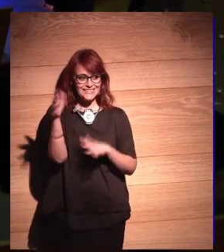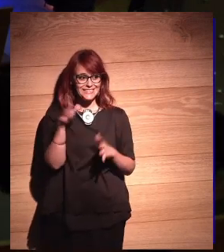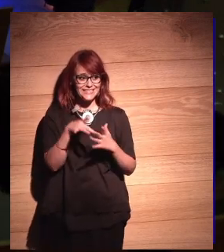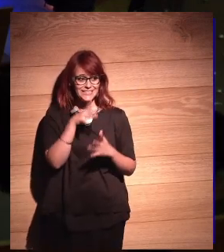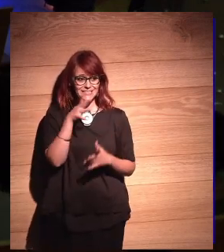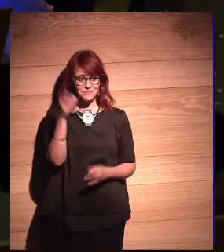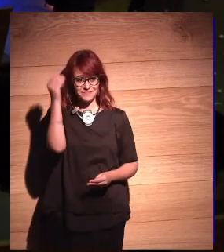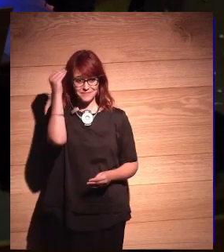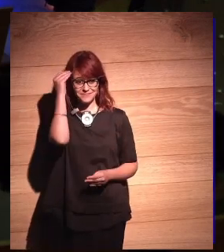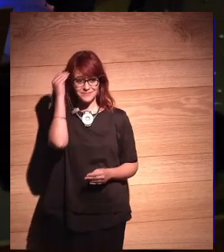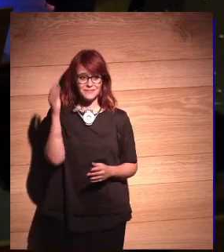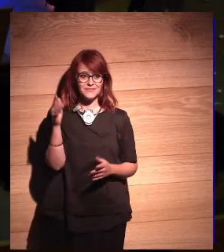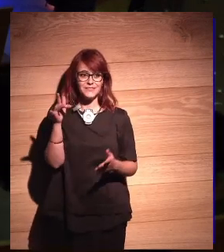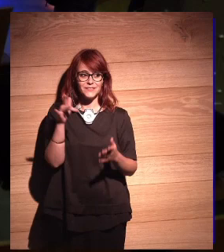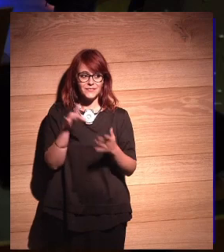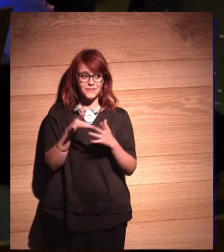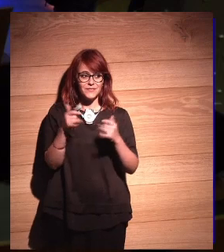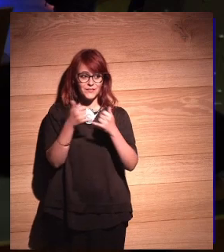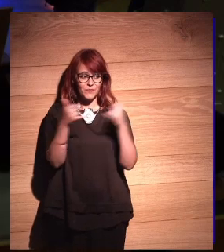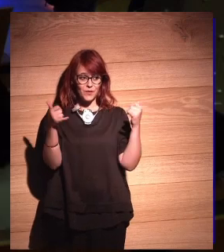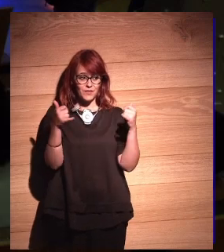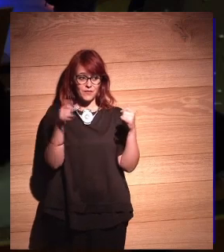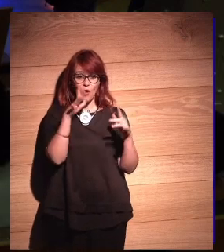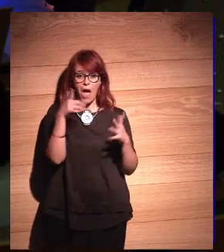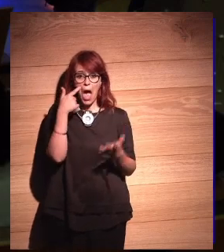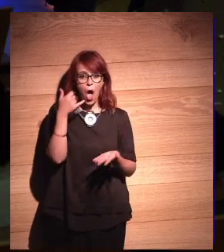Shall we? Can you just turn it off?